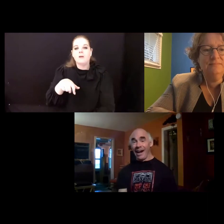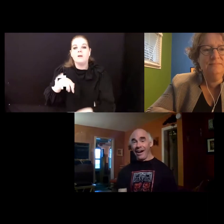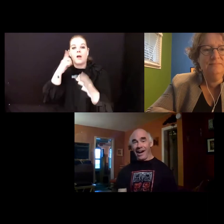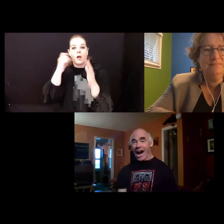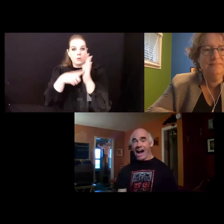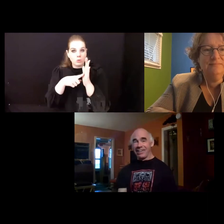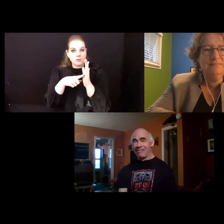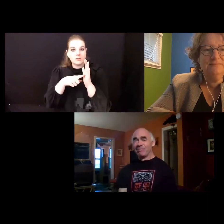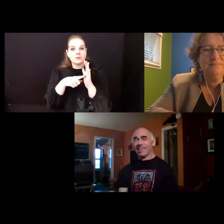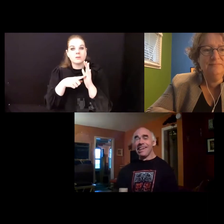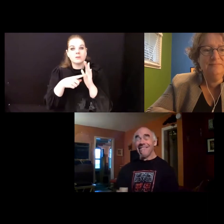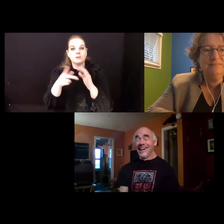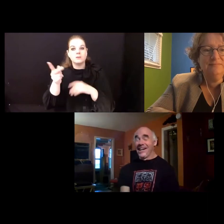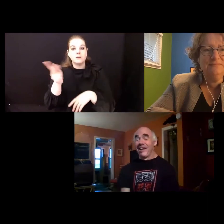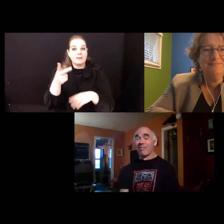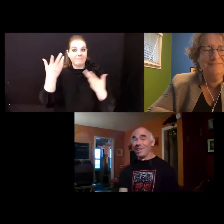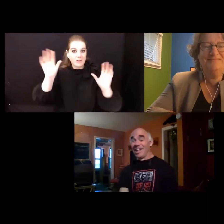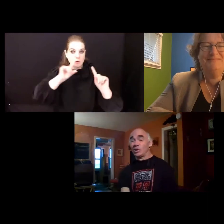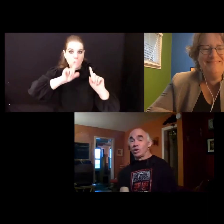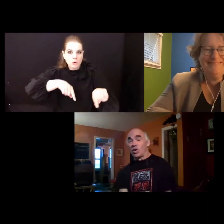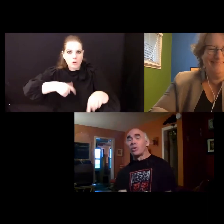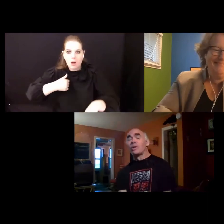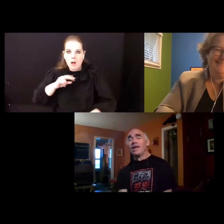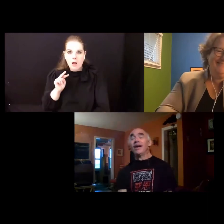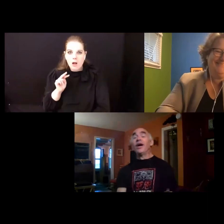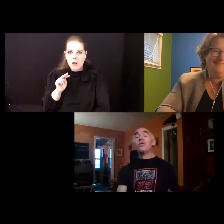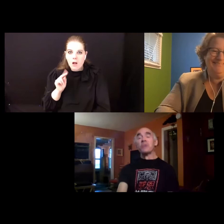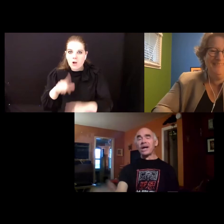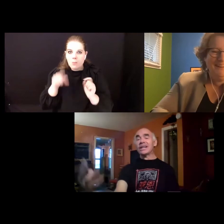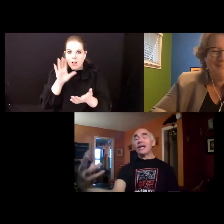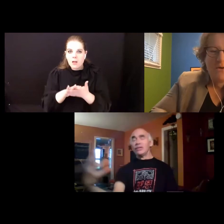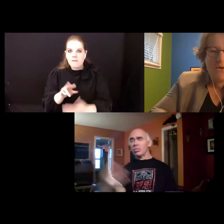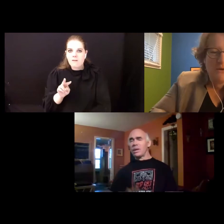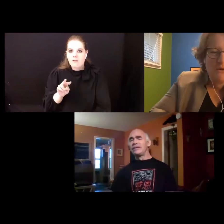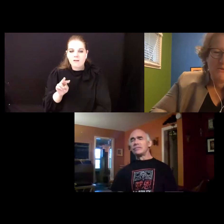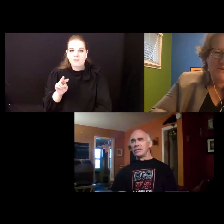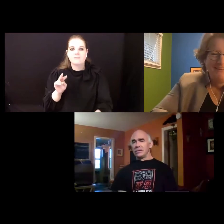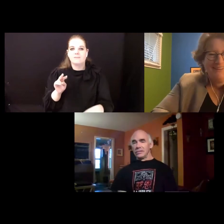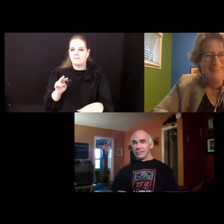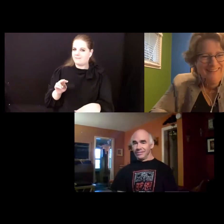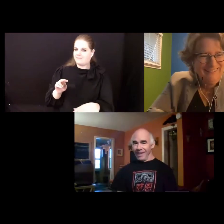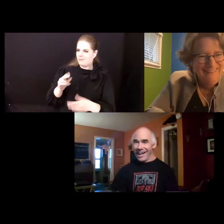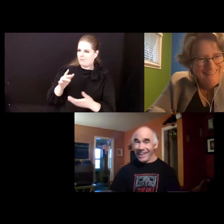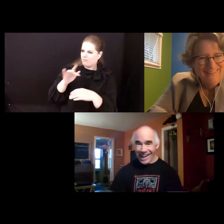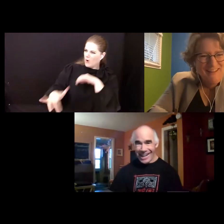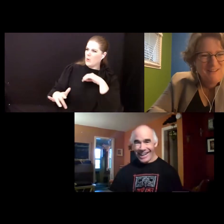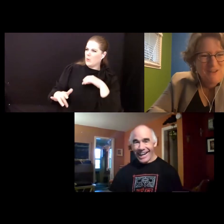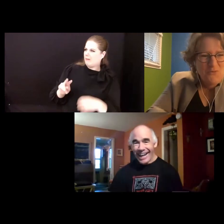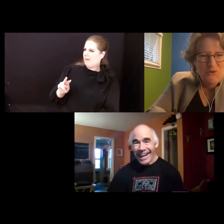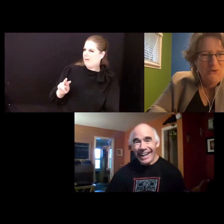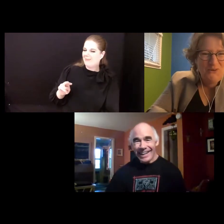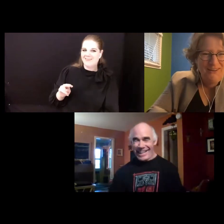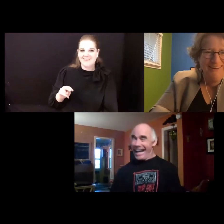ordered. I couldn't believe it. I thought, well, let's order. Well, So rude. What?